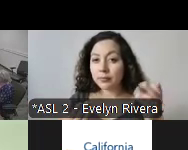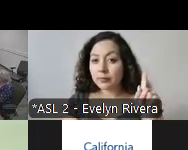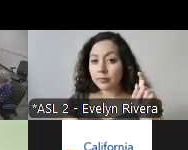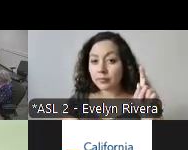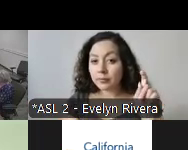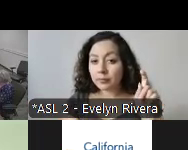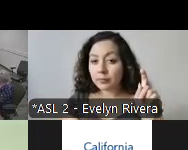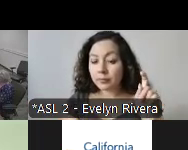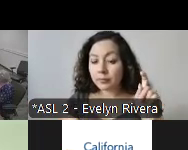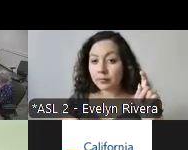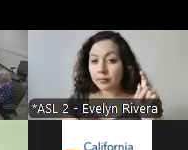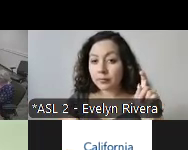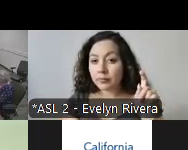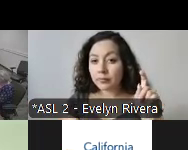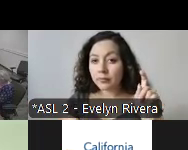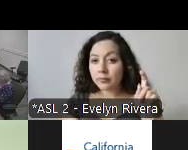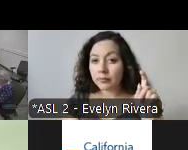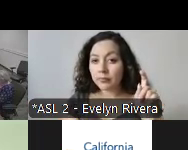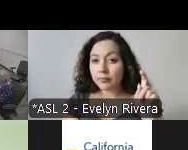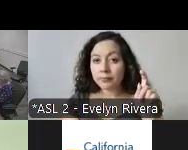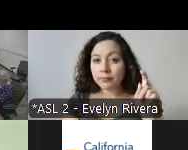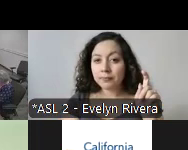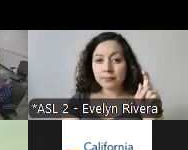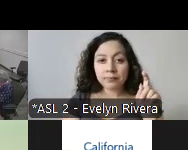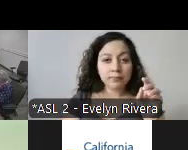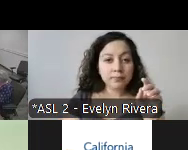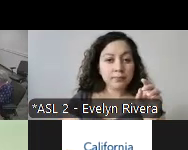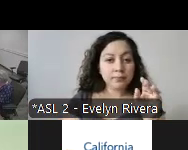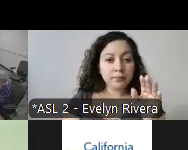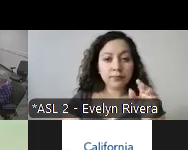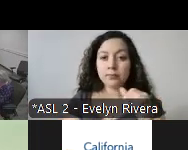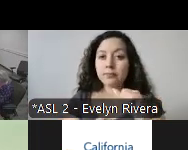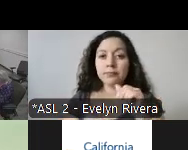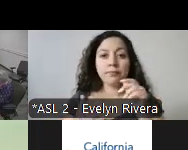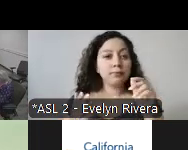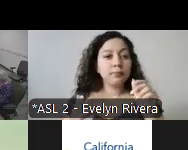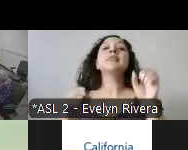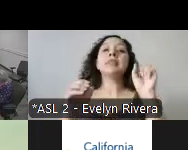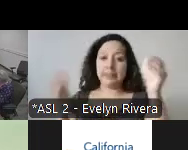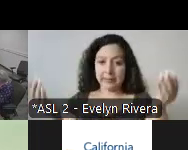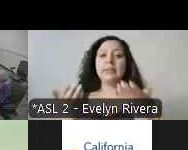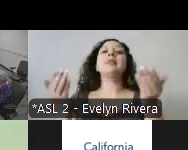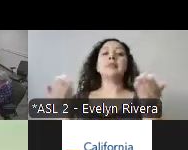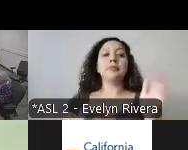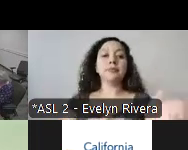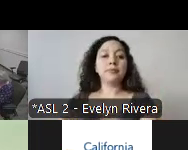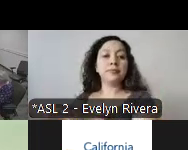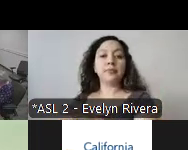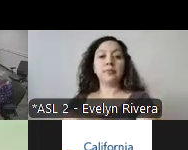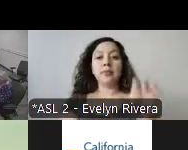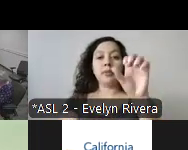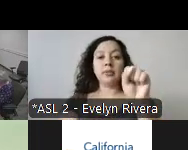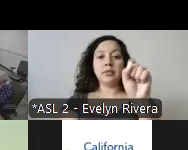Okay. I see him, but maybe his mute is an issue. Okay. Lanier's here, yes. Stephanie?